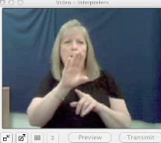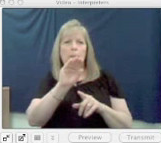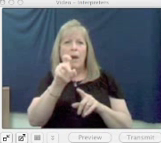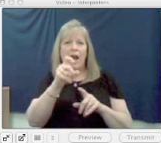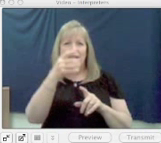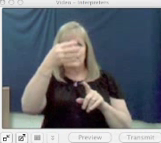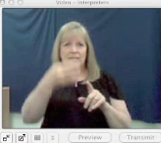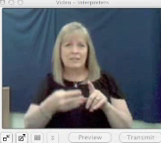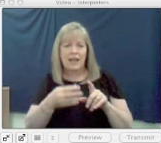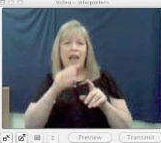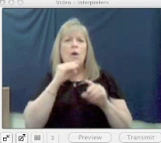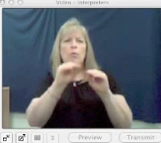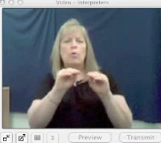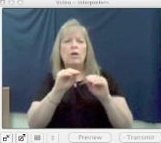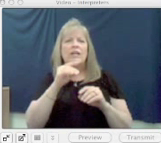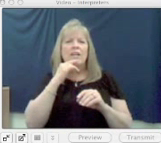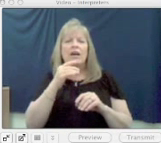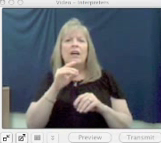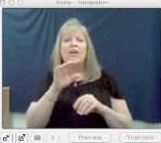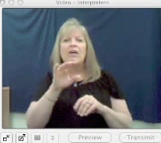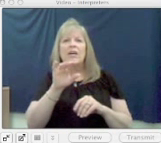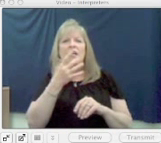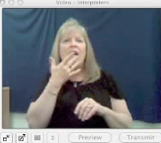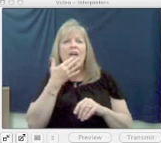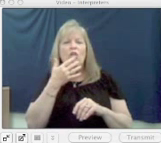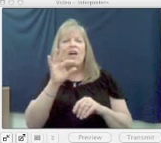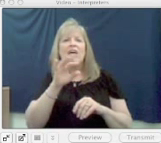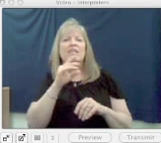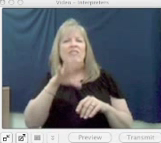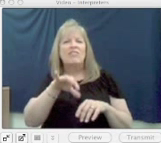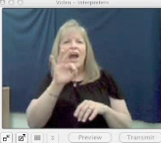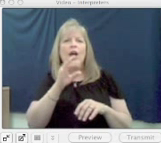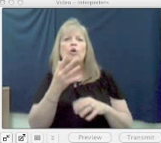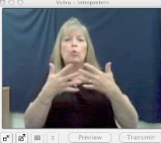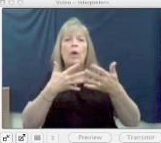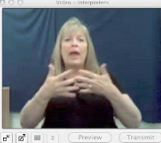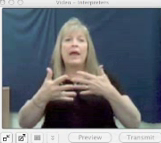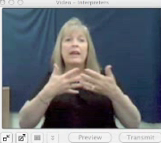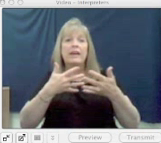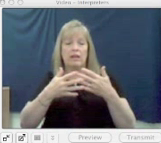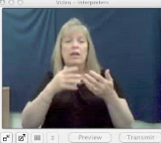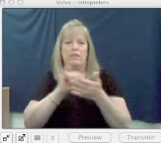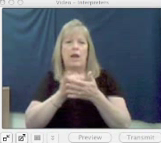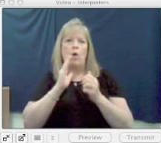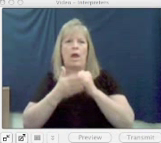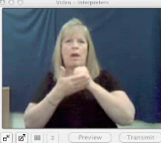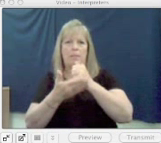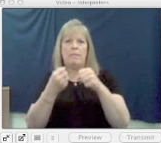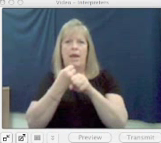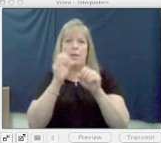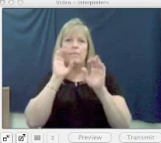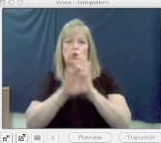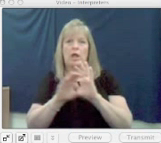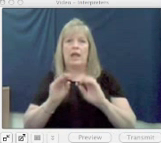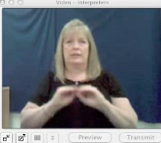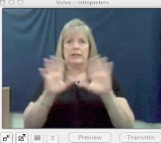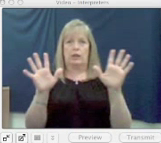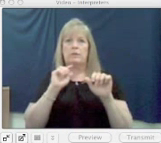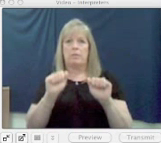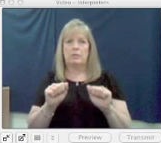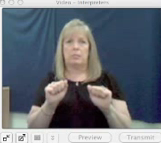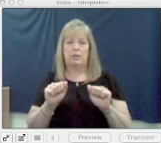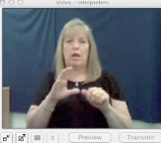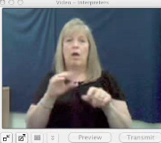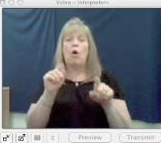pick fine color or fine gray. That will help keep the picture as clear as possible. And then also, if